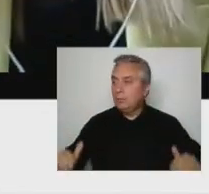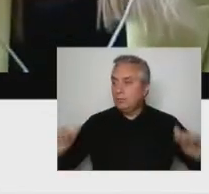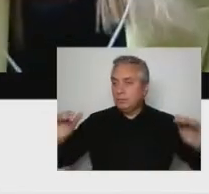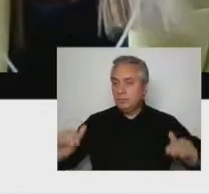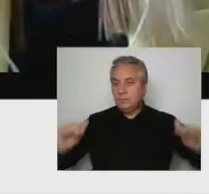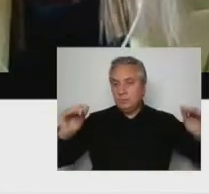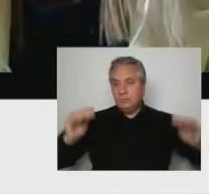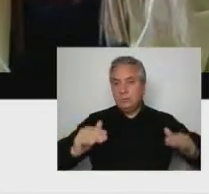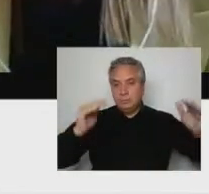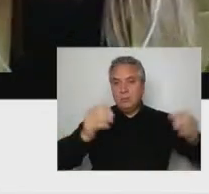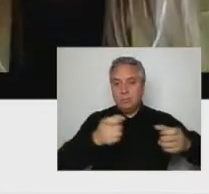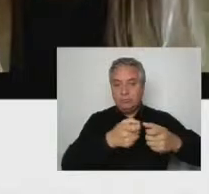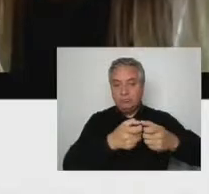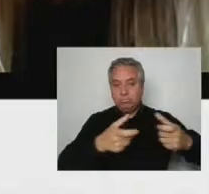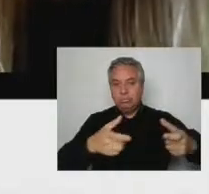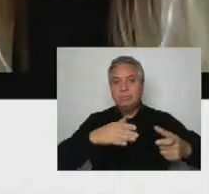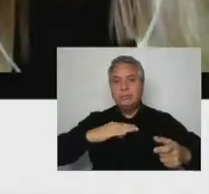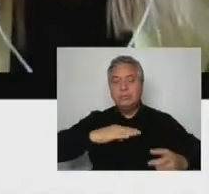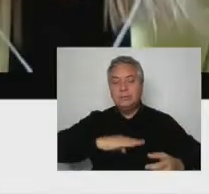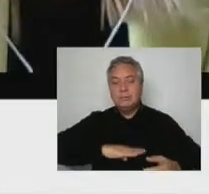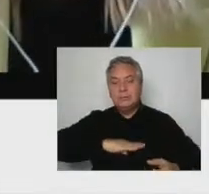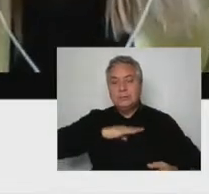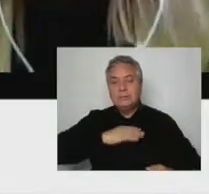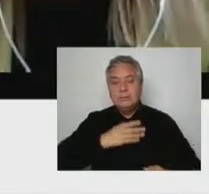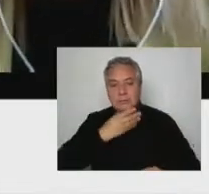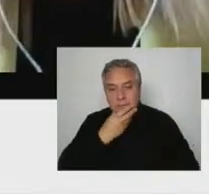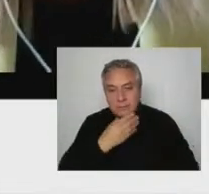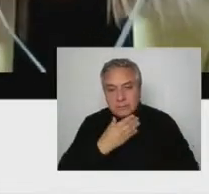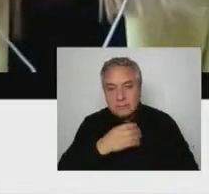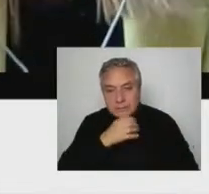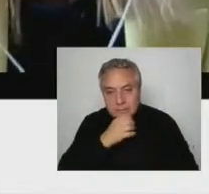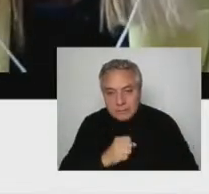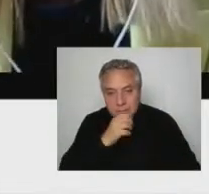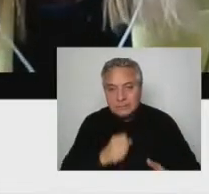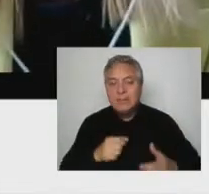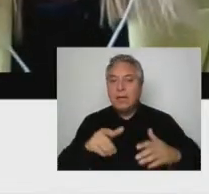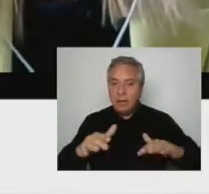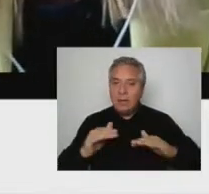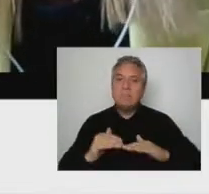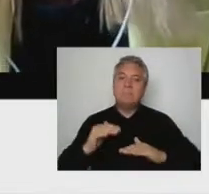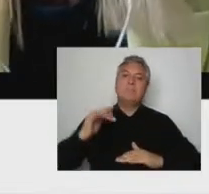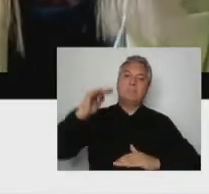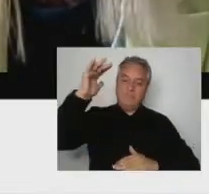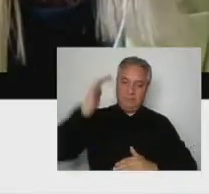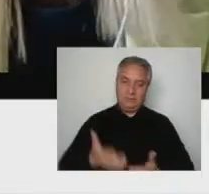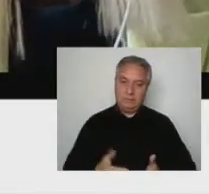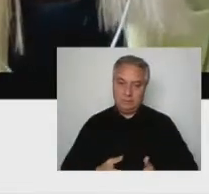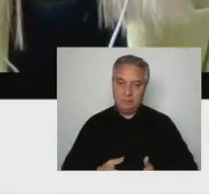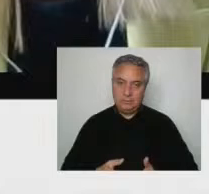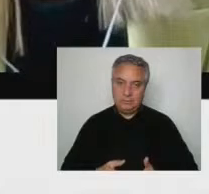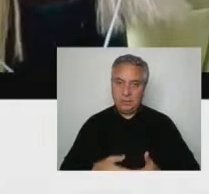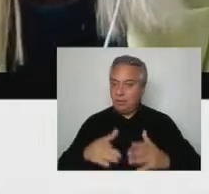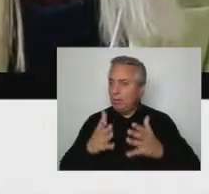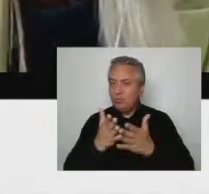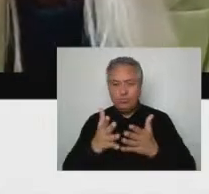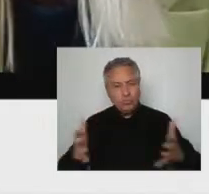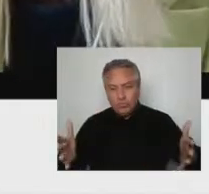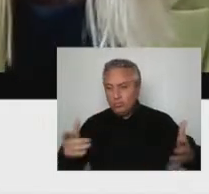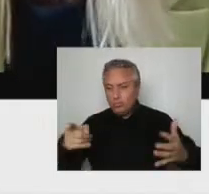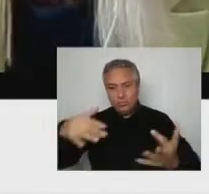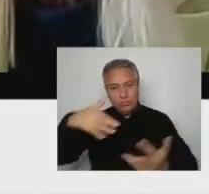demographic transition. And therefore, there is a tremendous risk